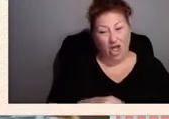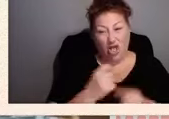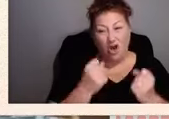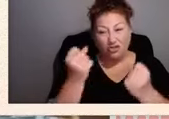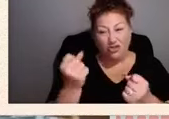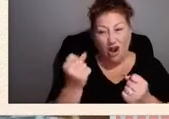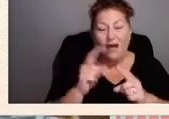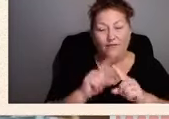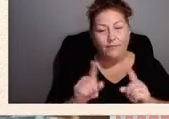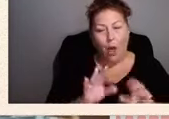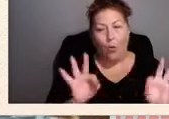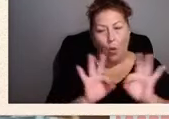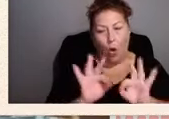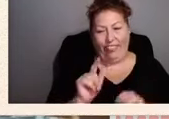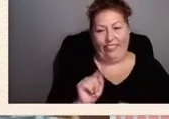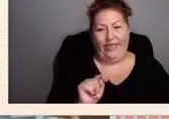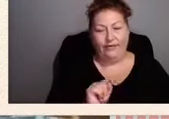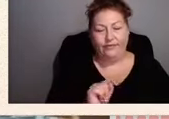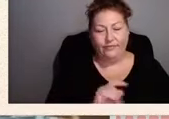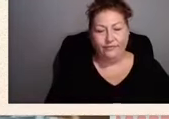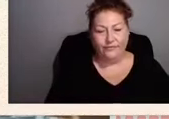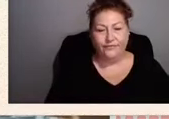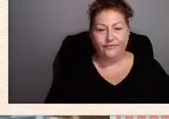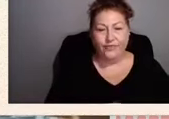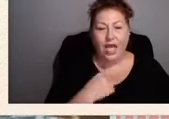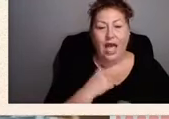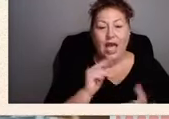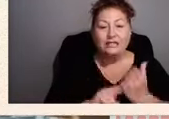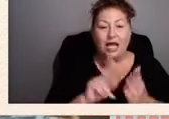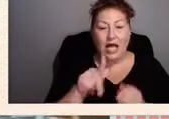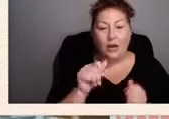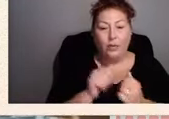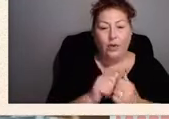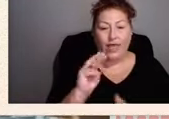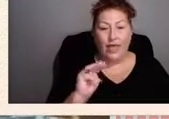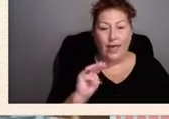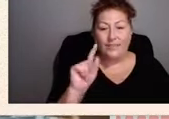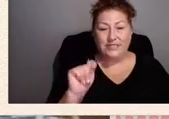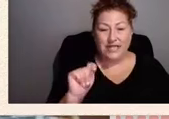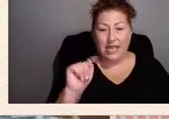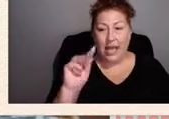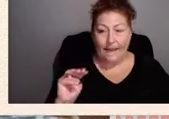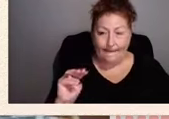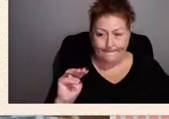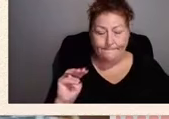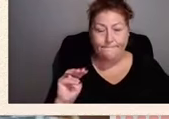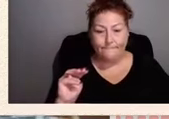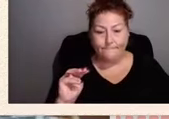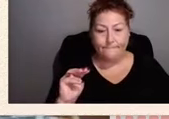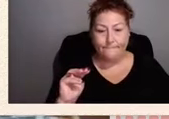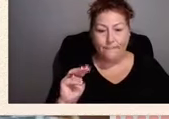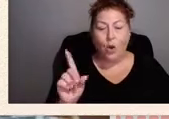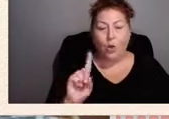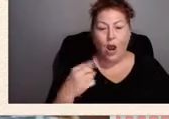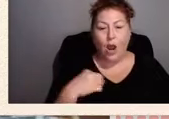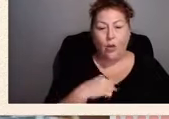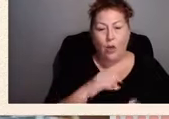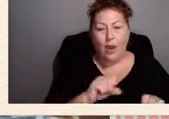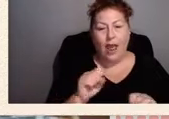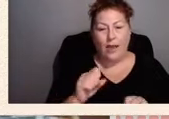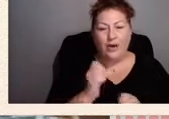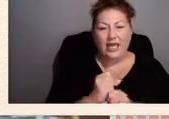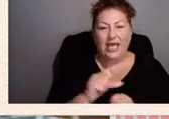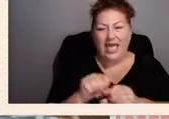it. I signed up with MTM, where we were able to get gas